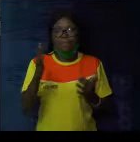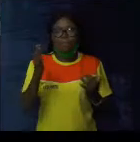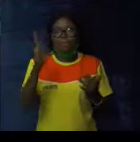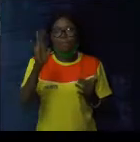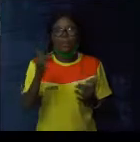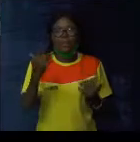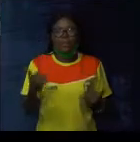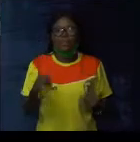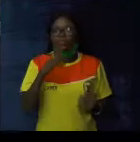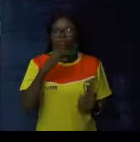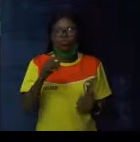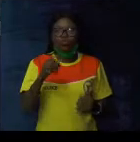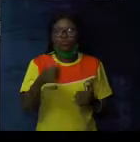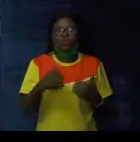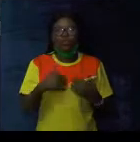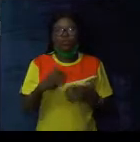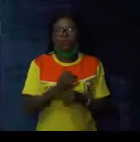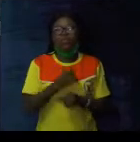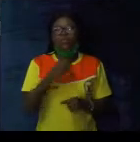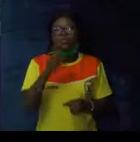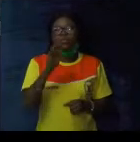Should have your answer by now.